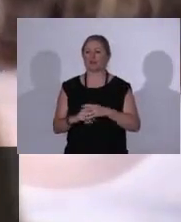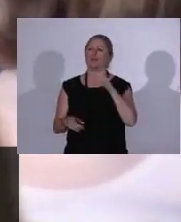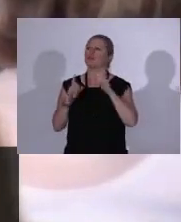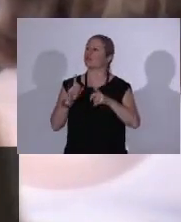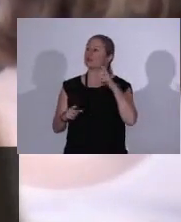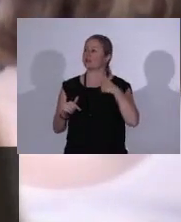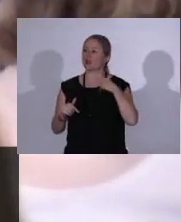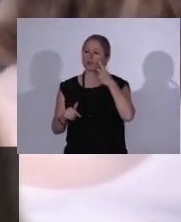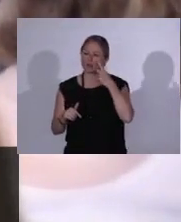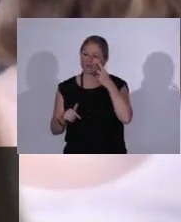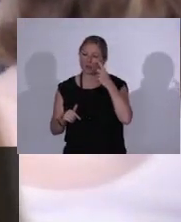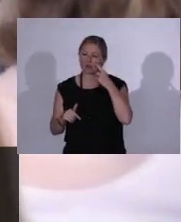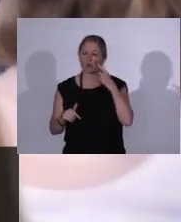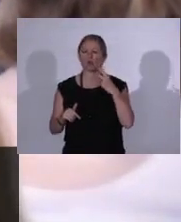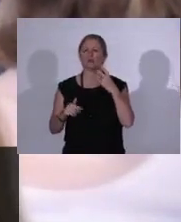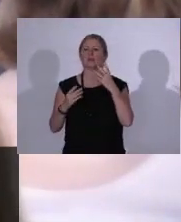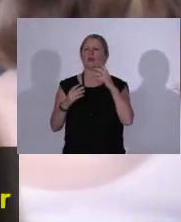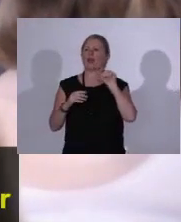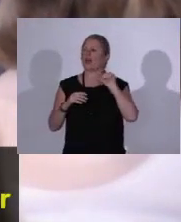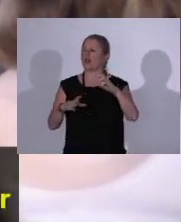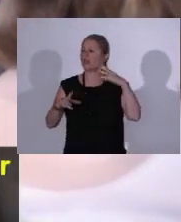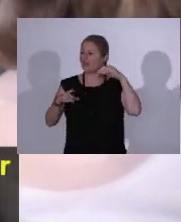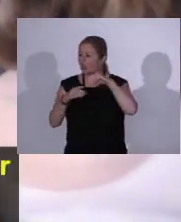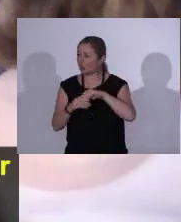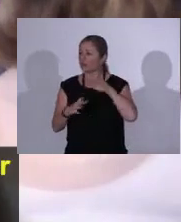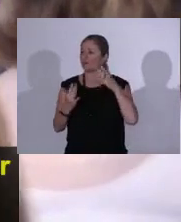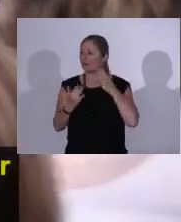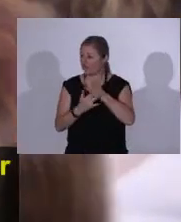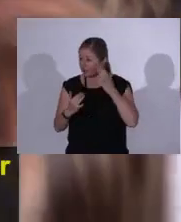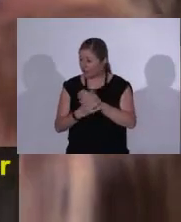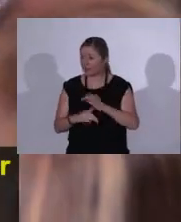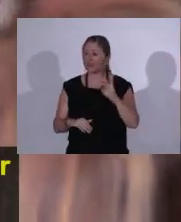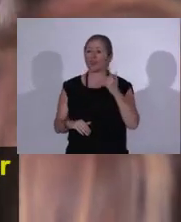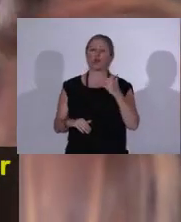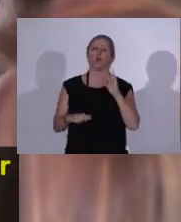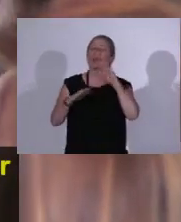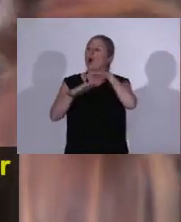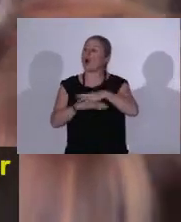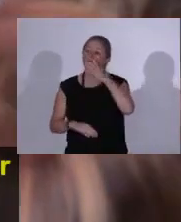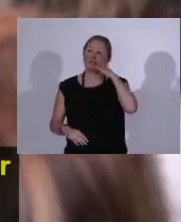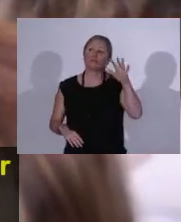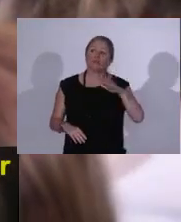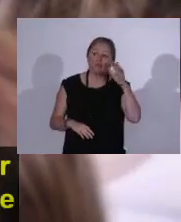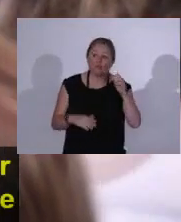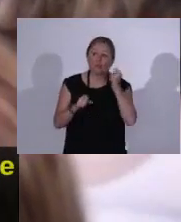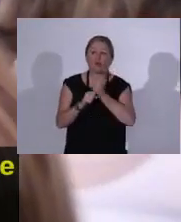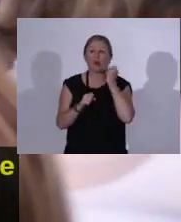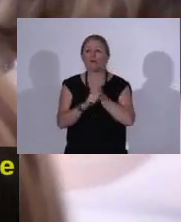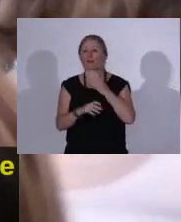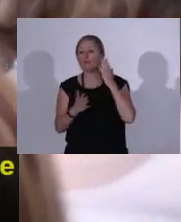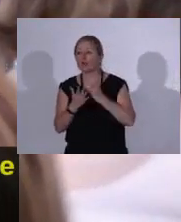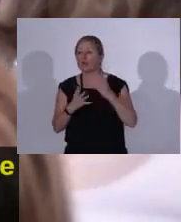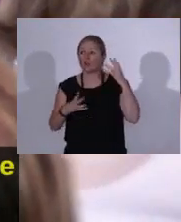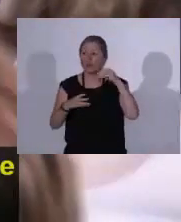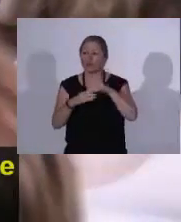look for things where their inclusion, for instance, accessibility, or maybe over 55, just to make sure they're included in it. A lot